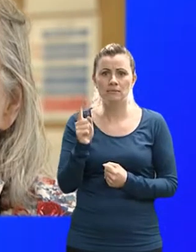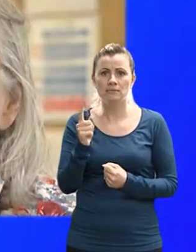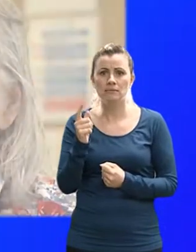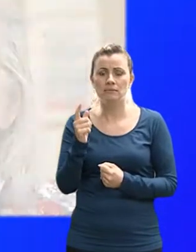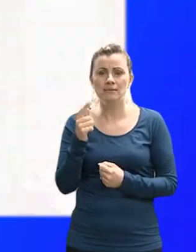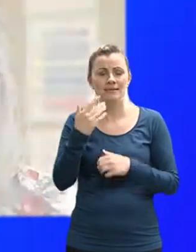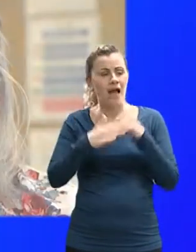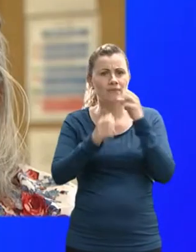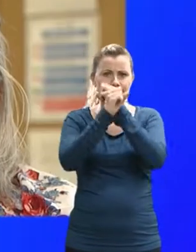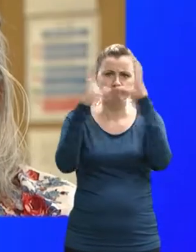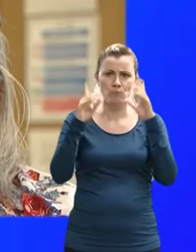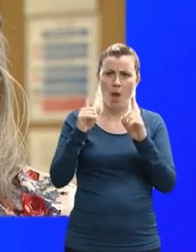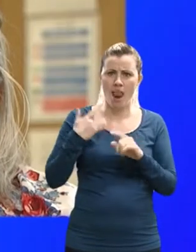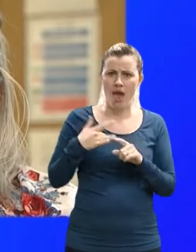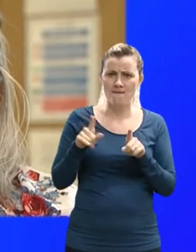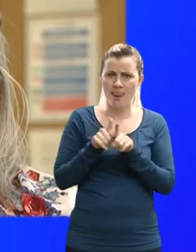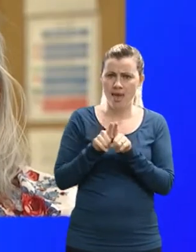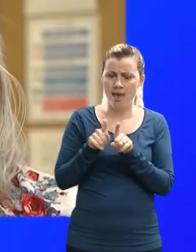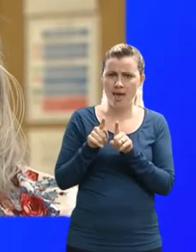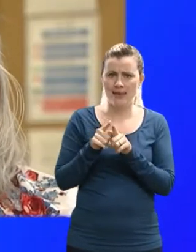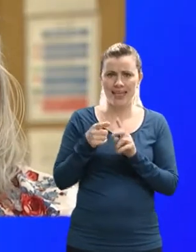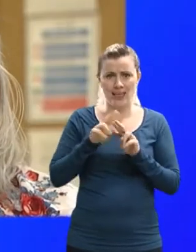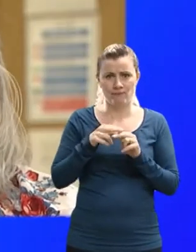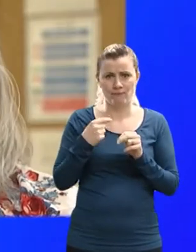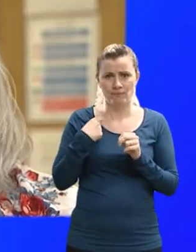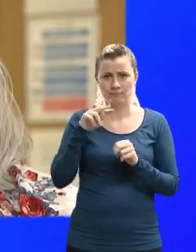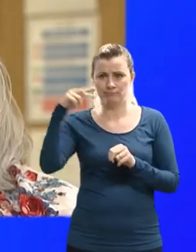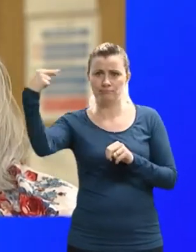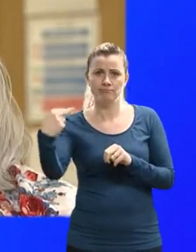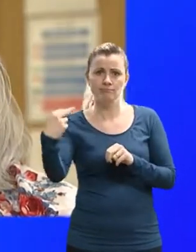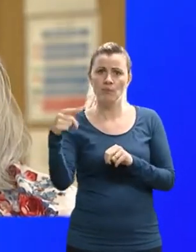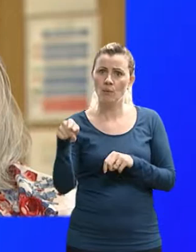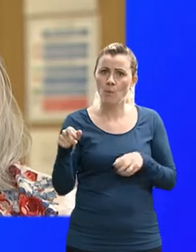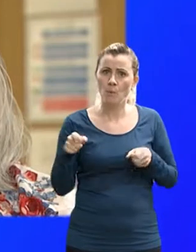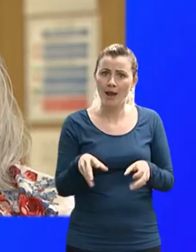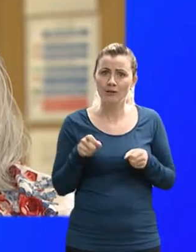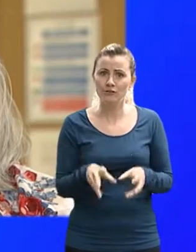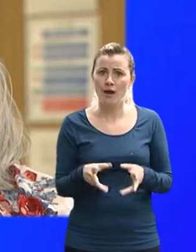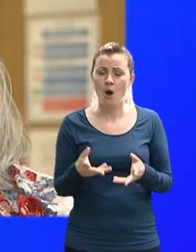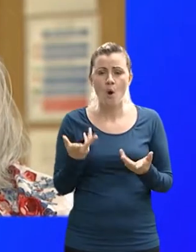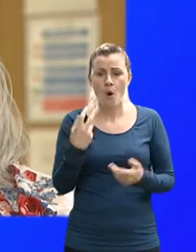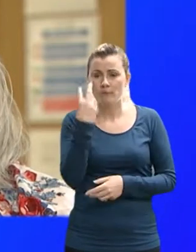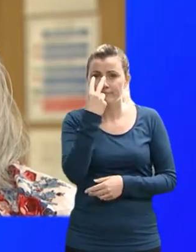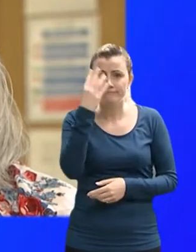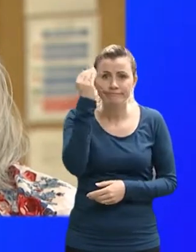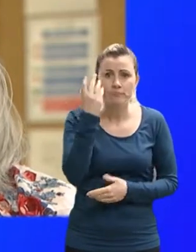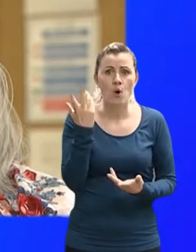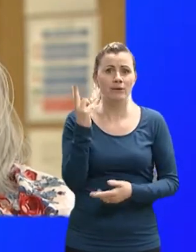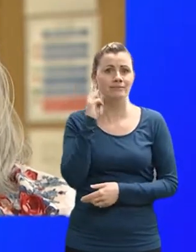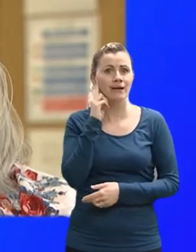independent. People who have somebody with a disability in their own family are often very